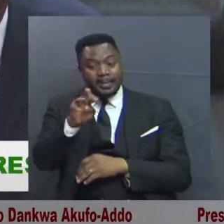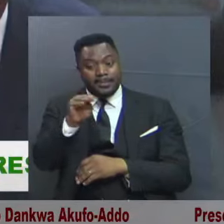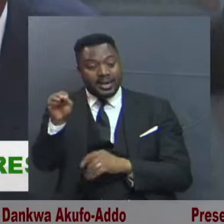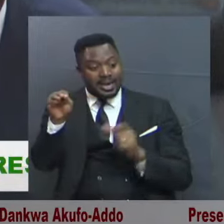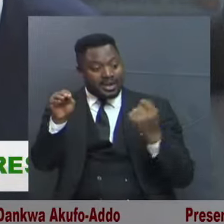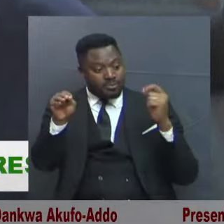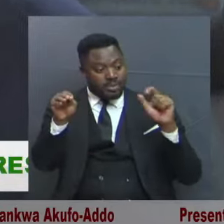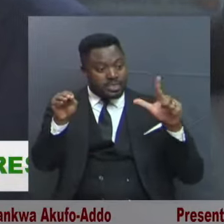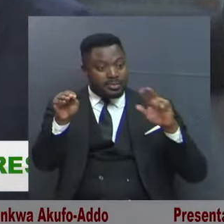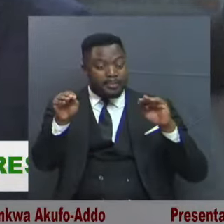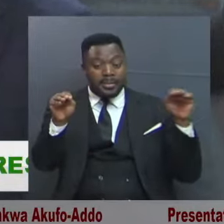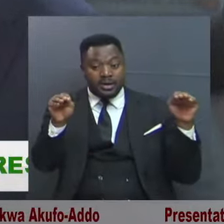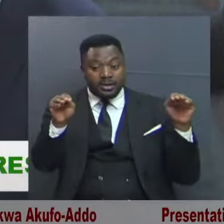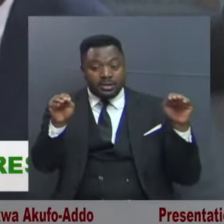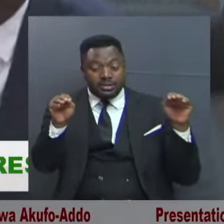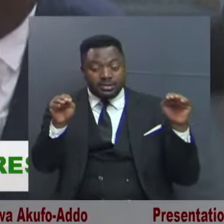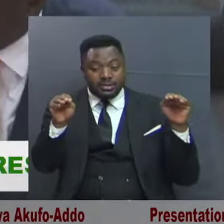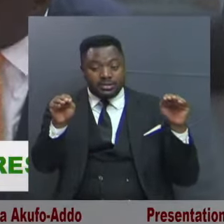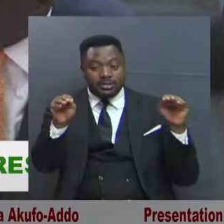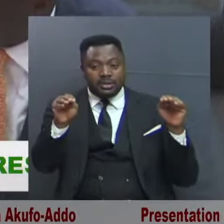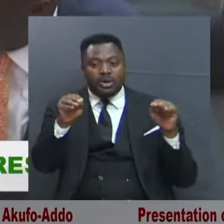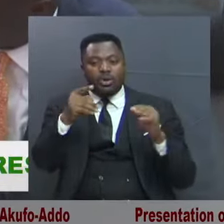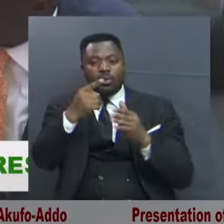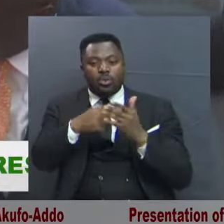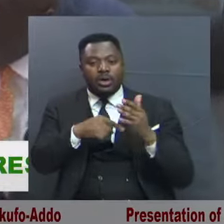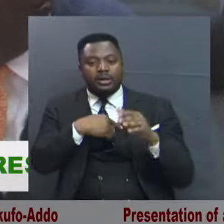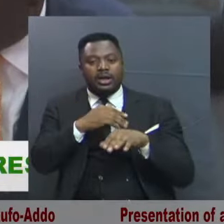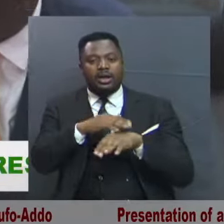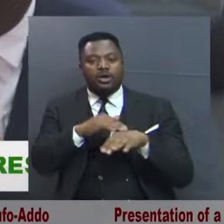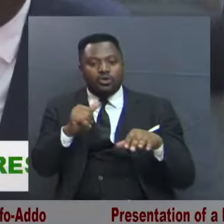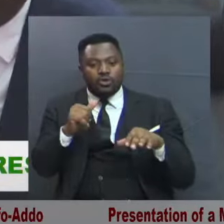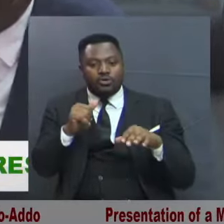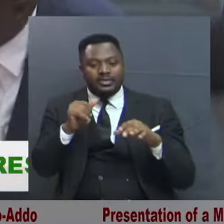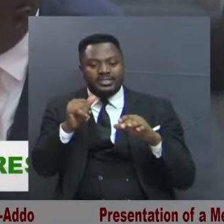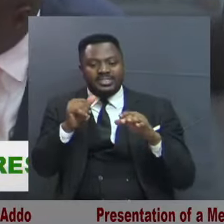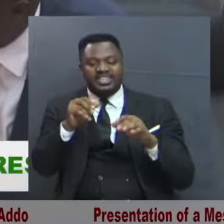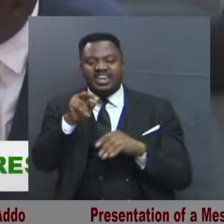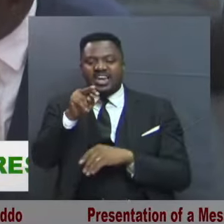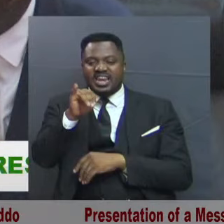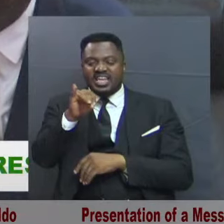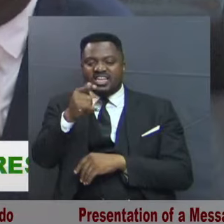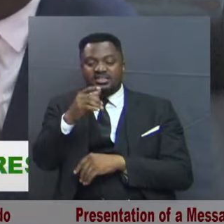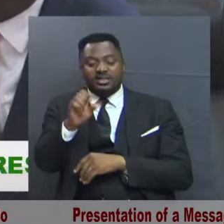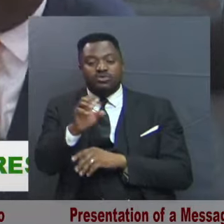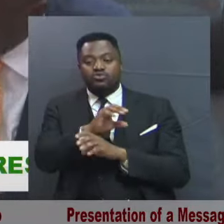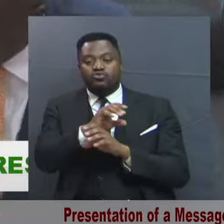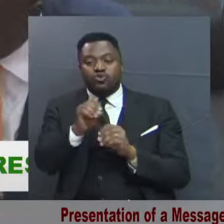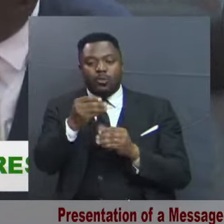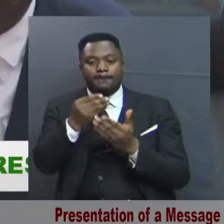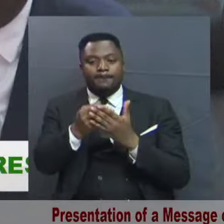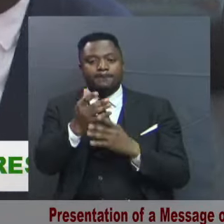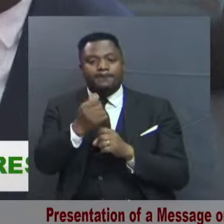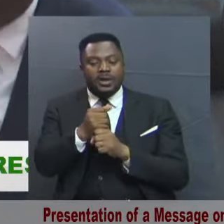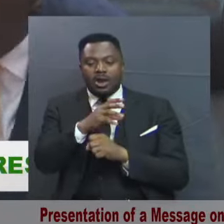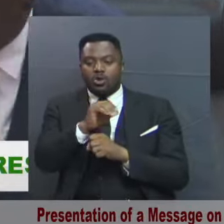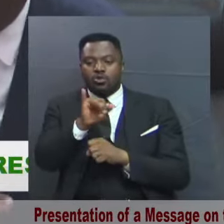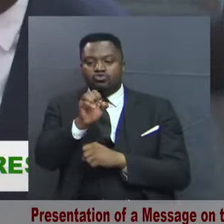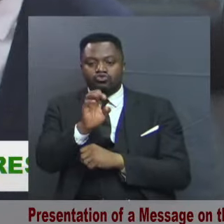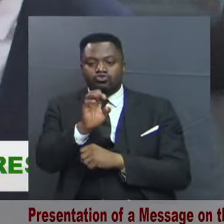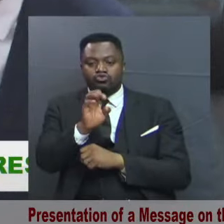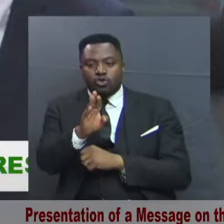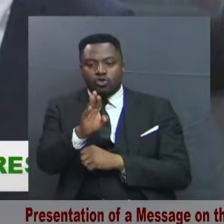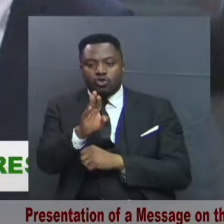11.3 million is what I called ninja no income no jobs